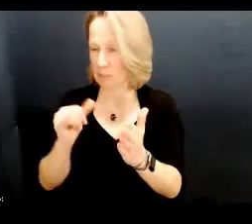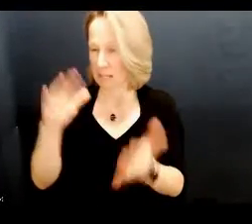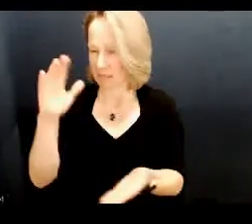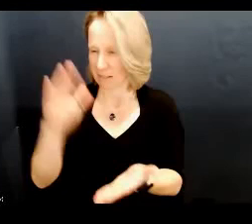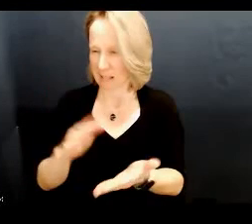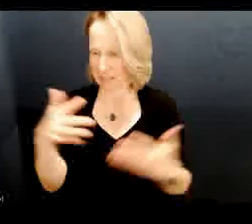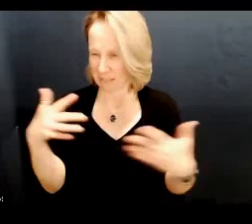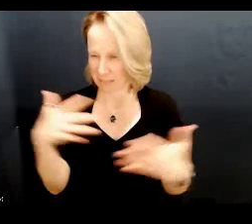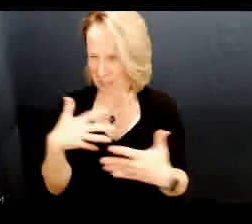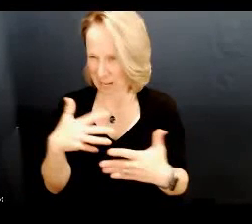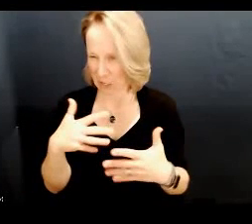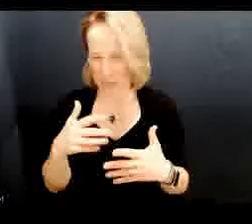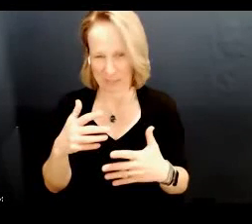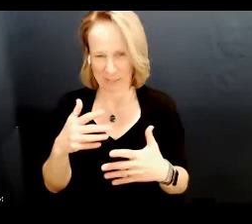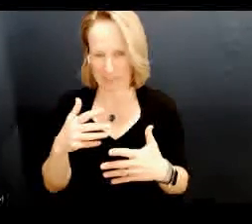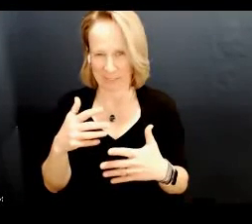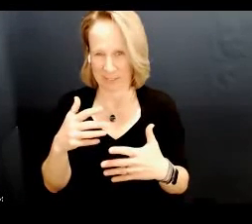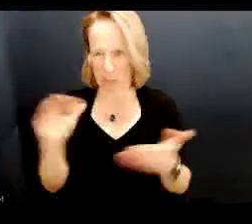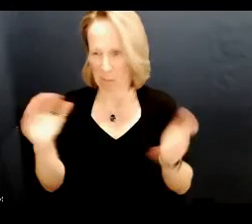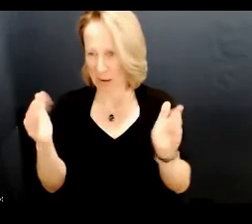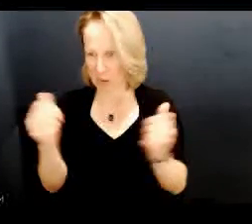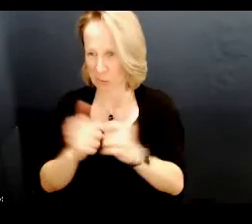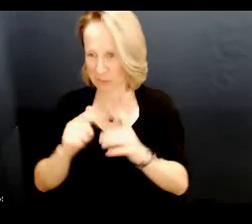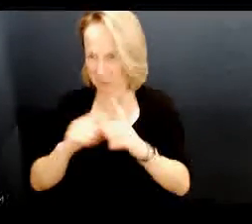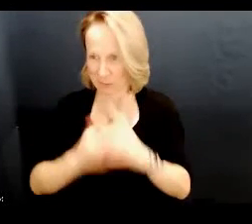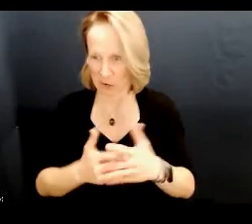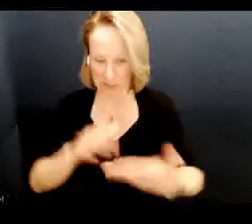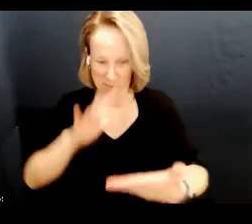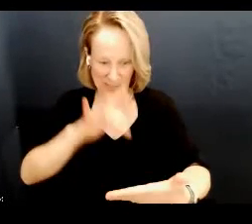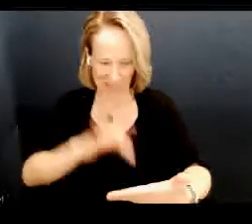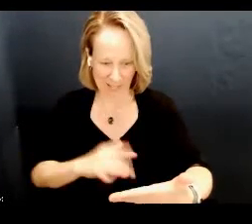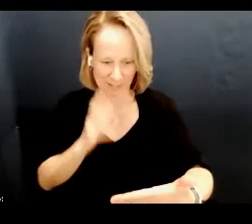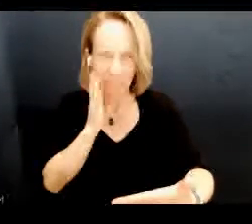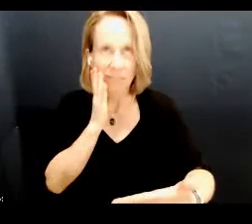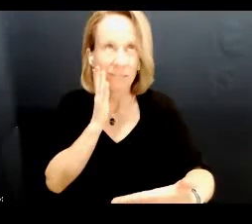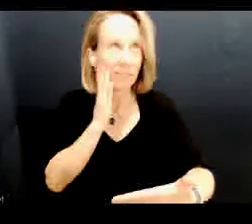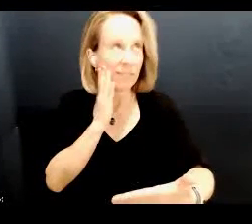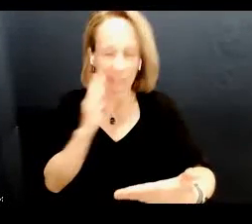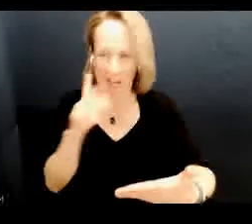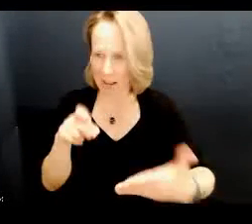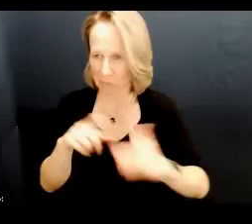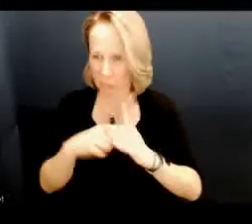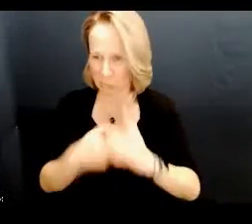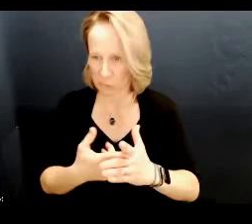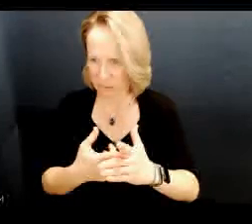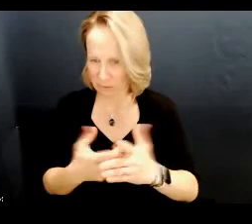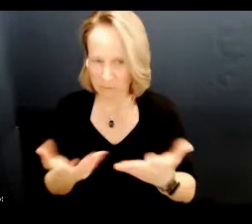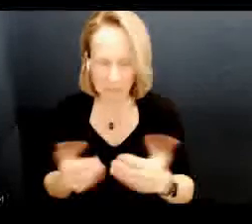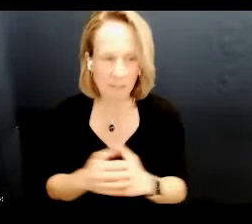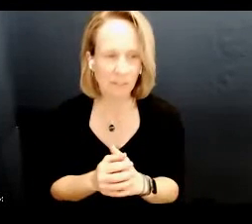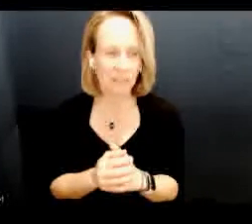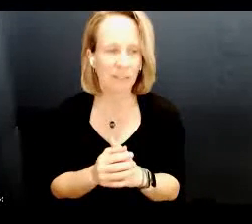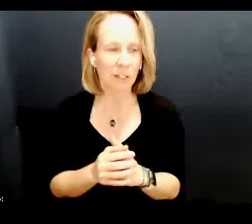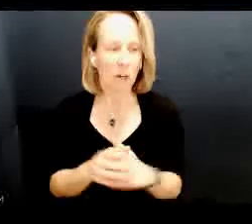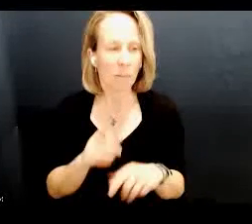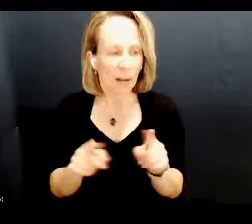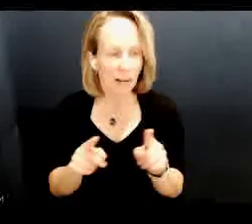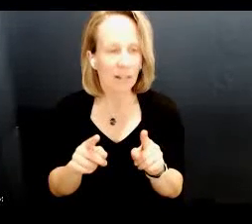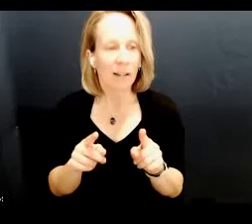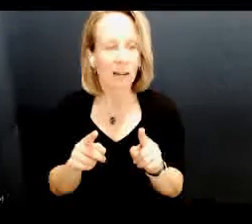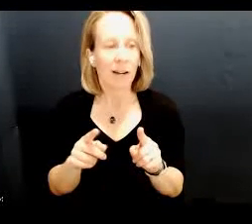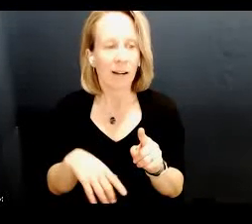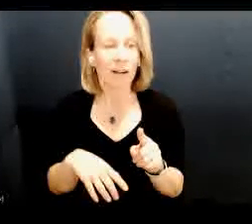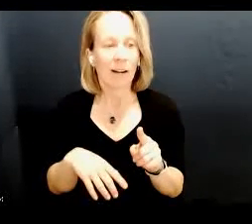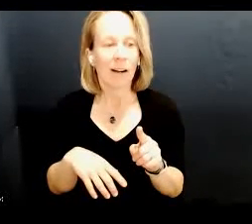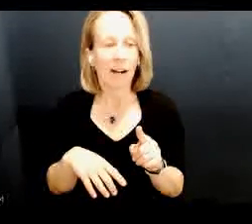from a blank piece of paper, right? And then one of the benefits to the protocol or the guidelines is that it also has all